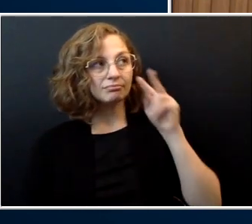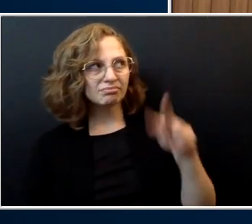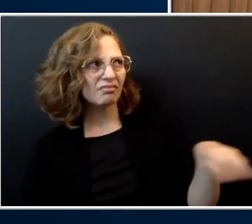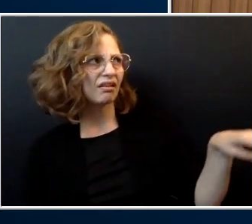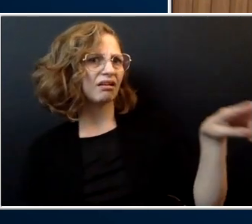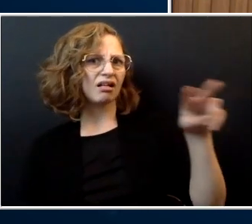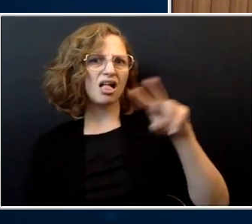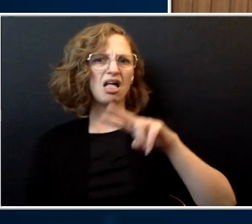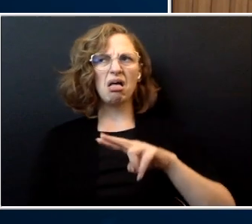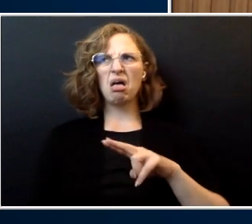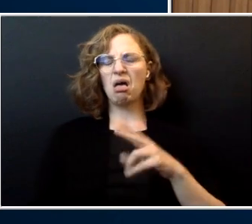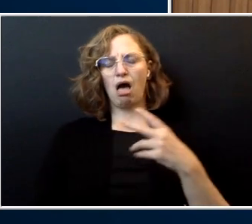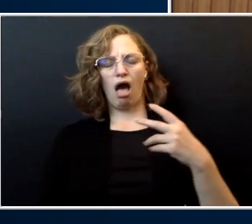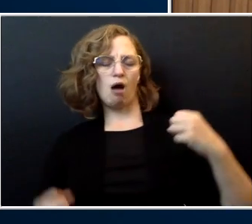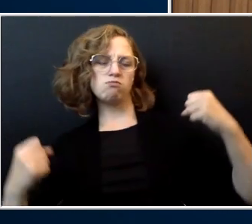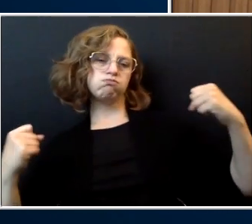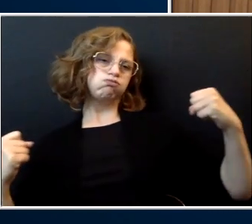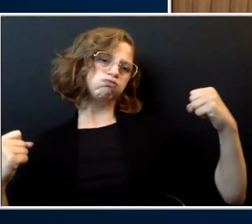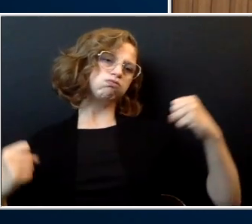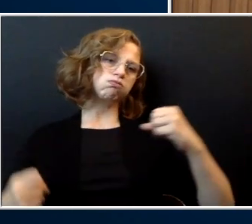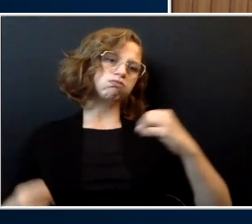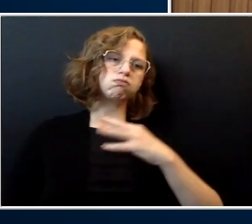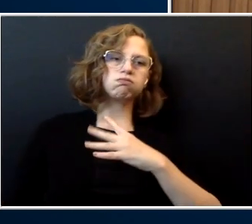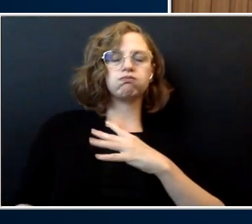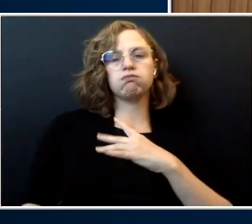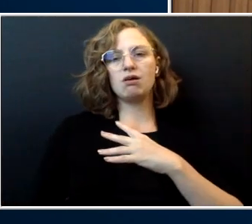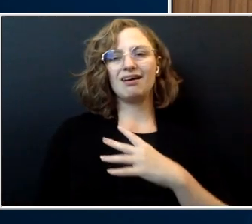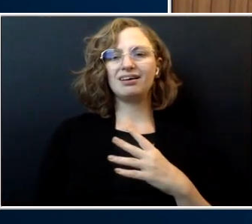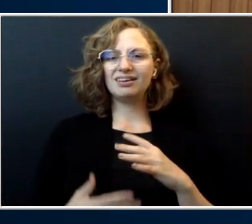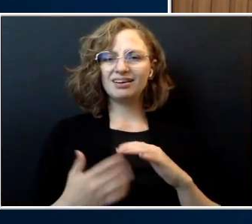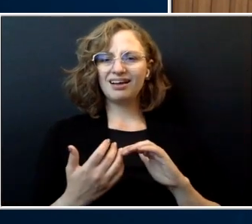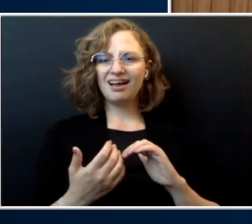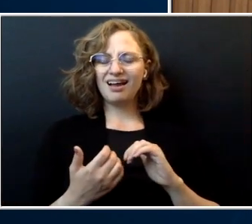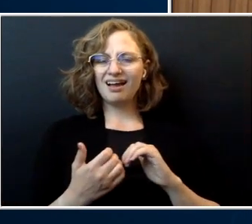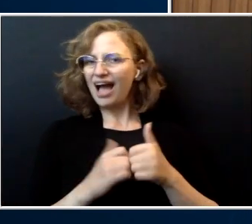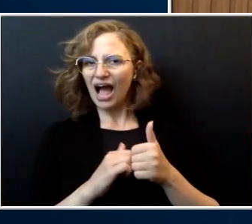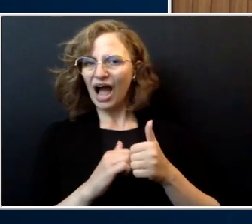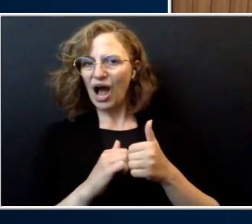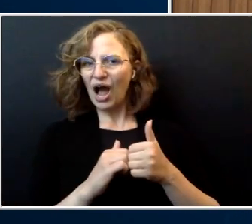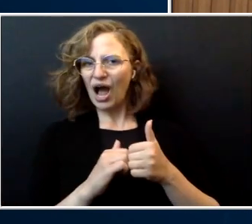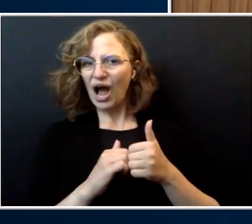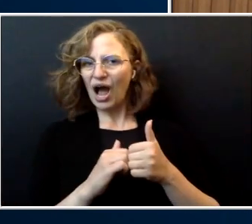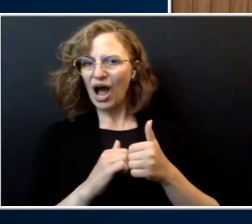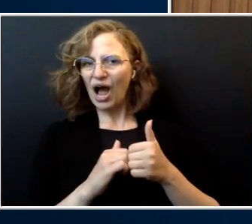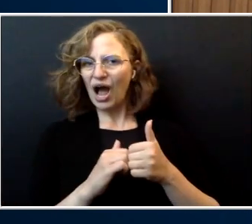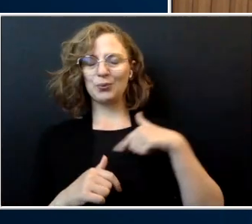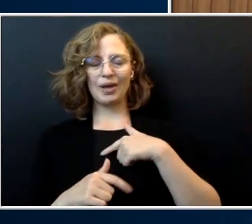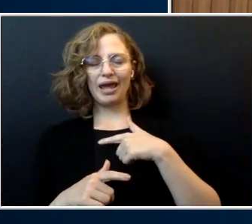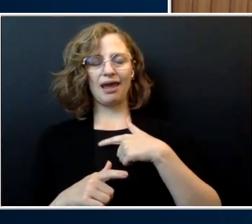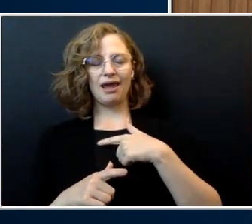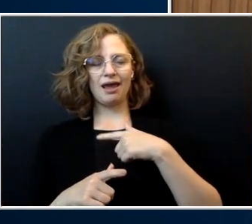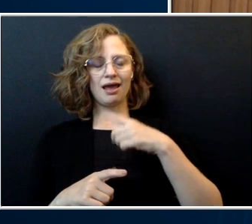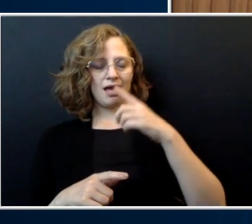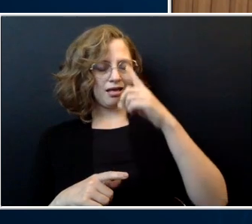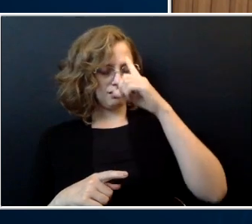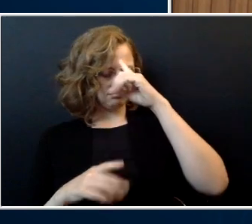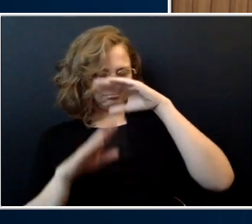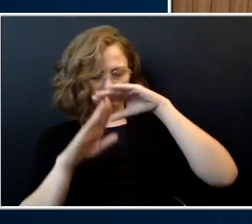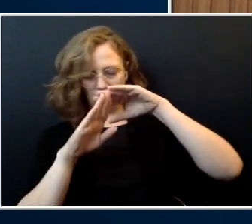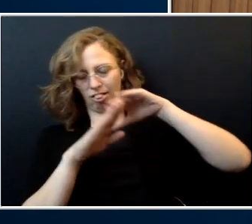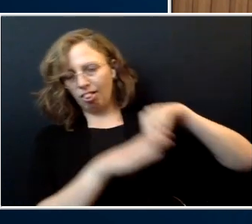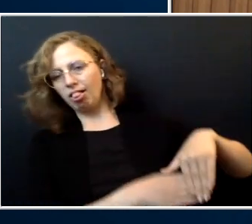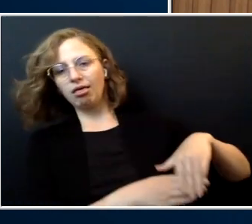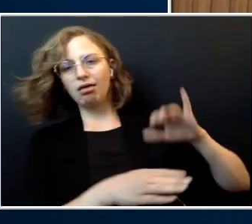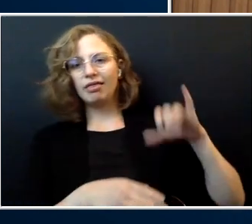and cool, and they're there. How do we get people to be less intimidated? What do we say to folks that it's okay to